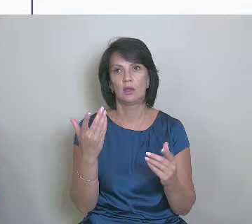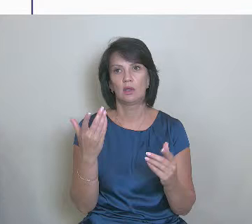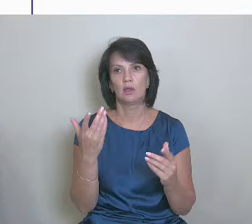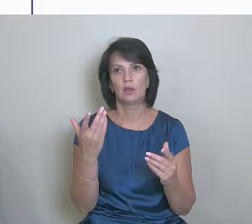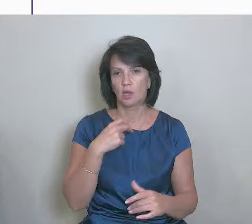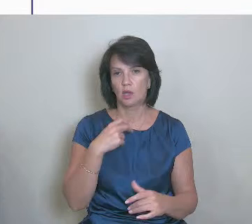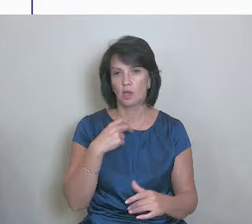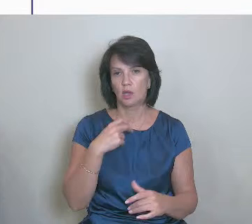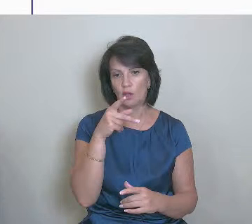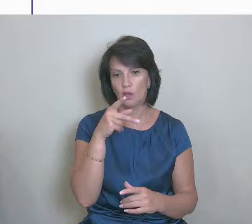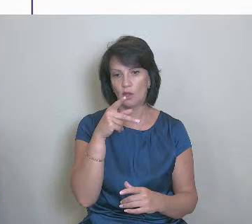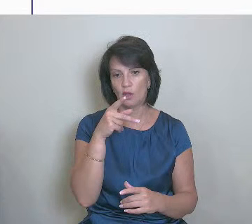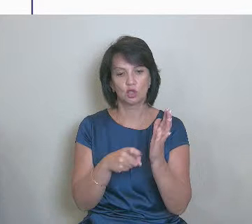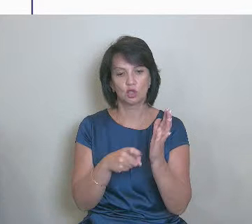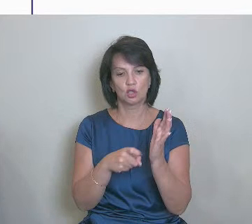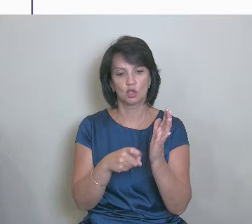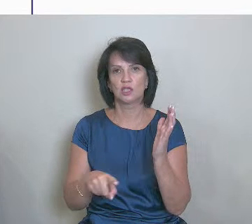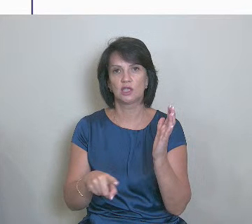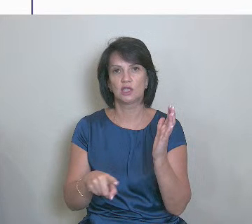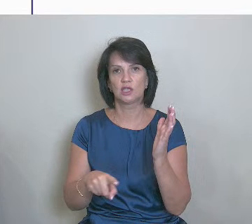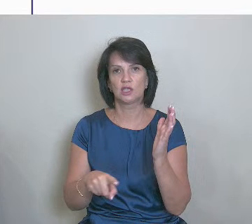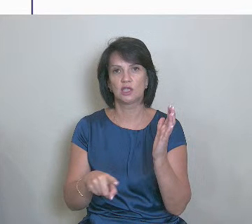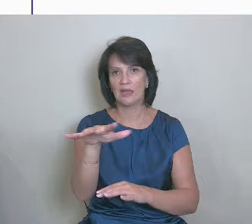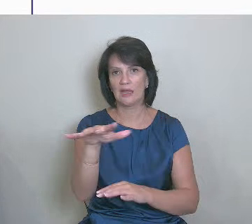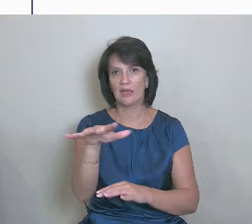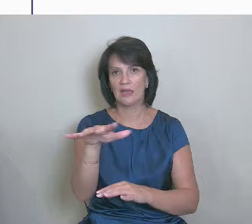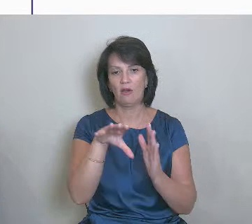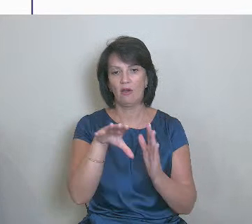if I'm not mistaken,